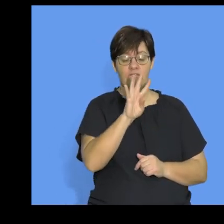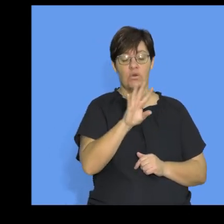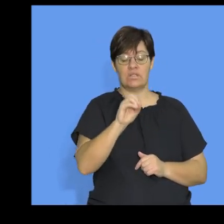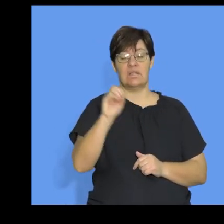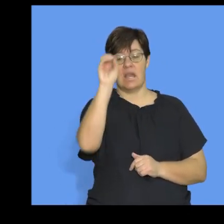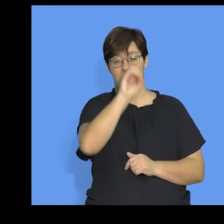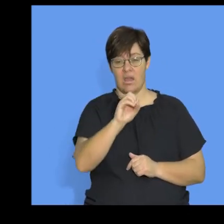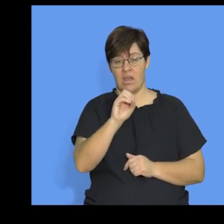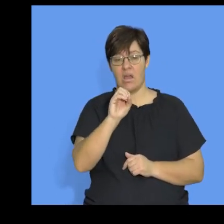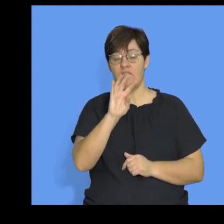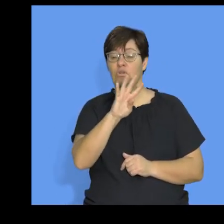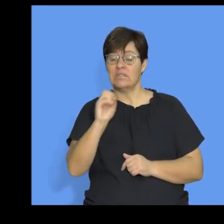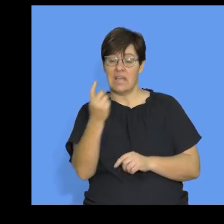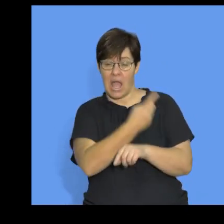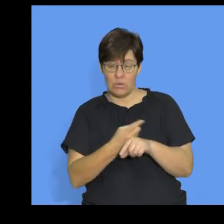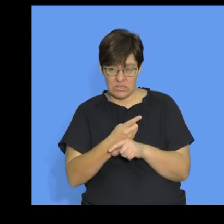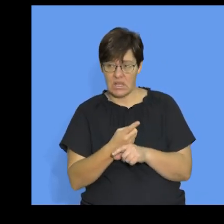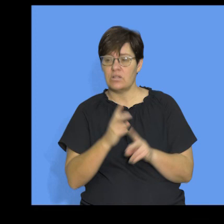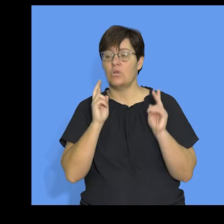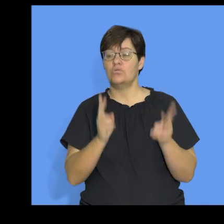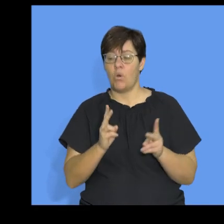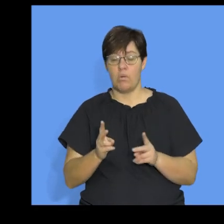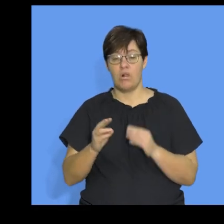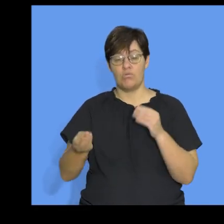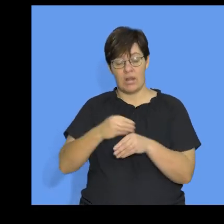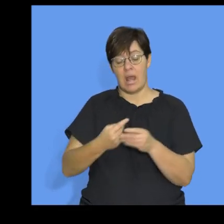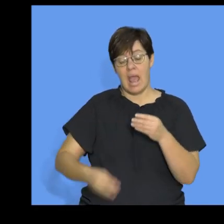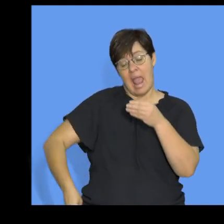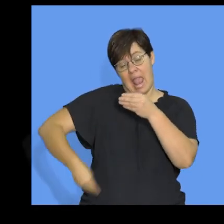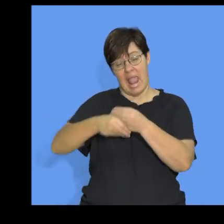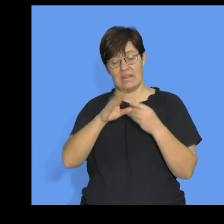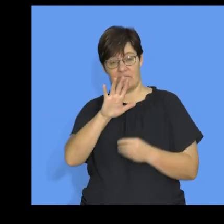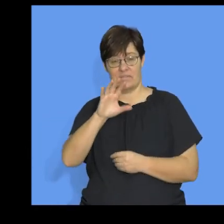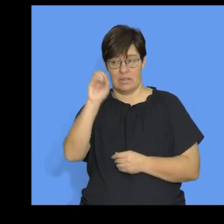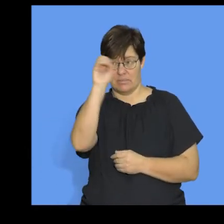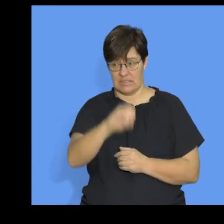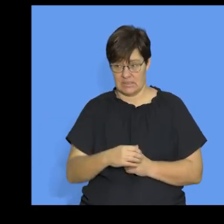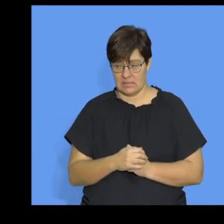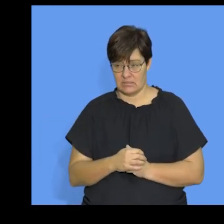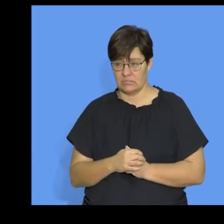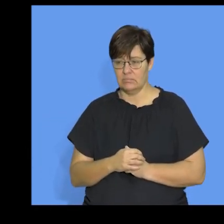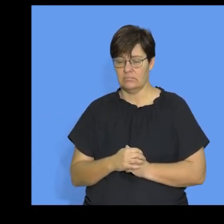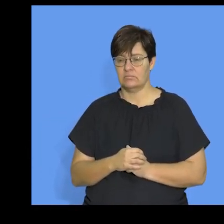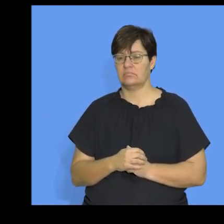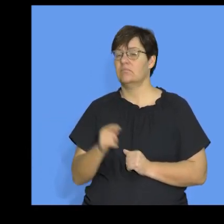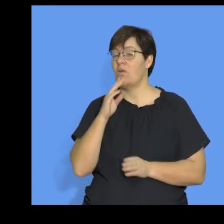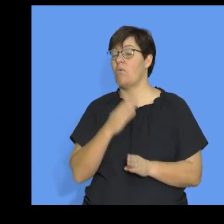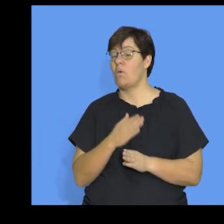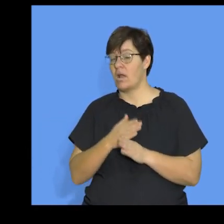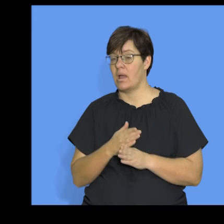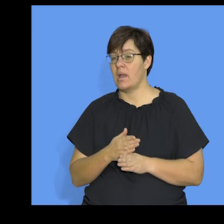overtime at a normal rate plus 50%. So obviously you can see that they are working and getting a